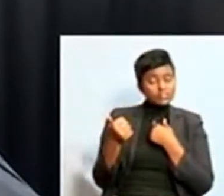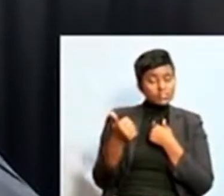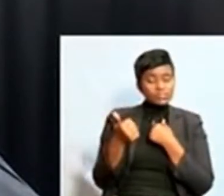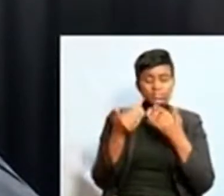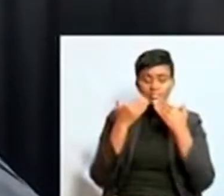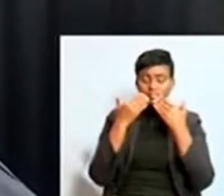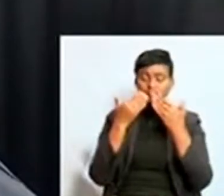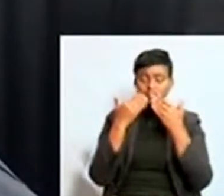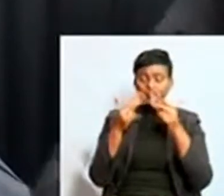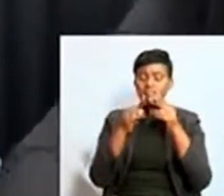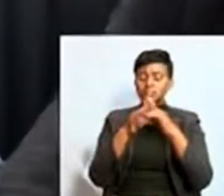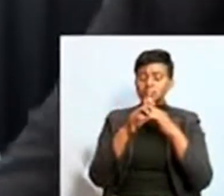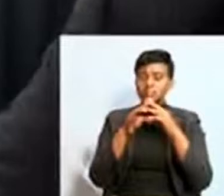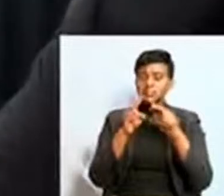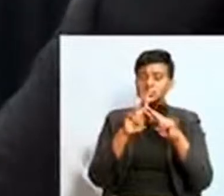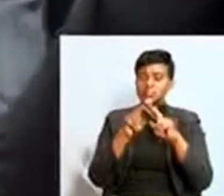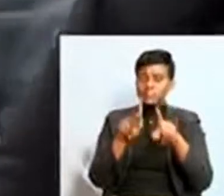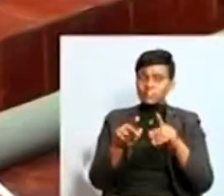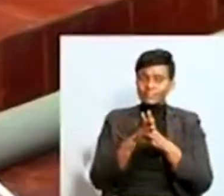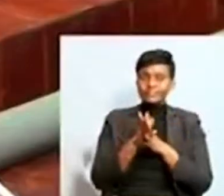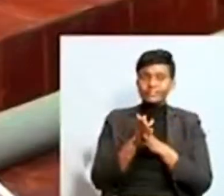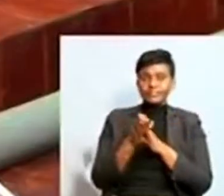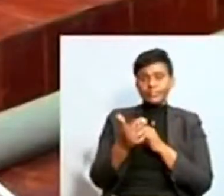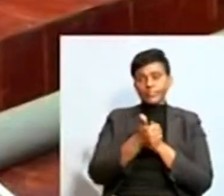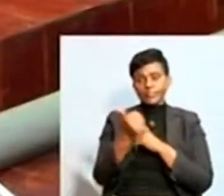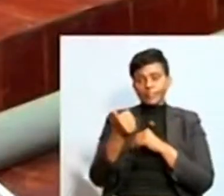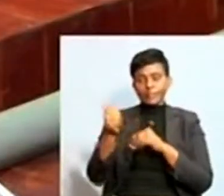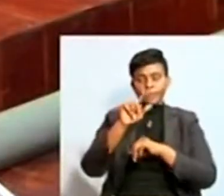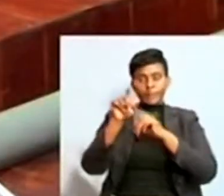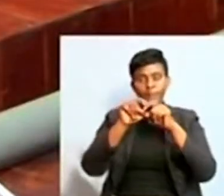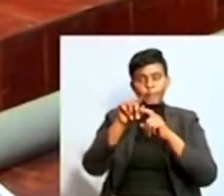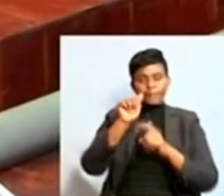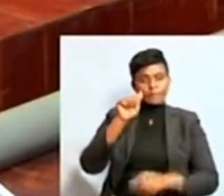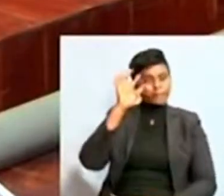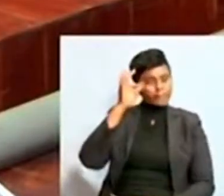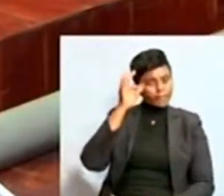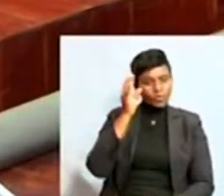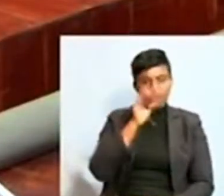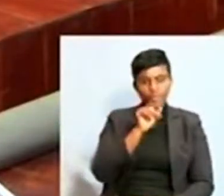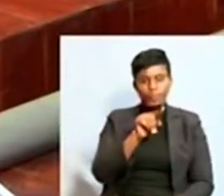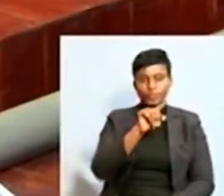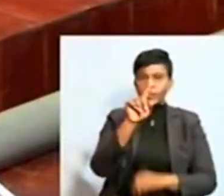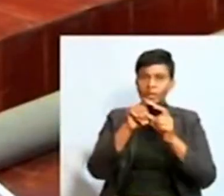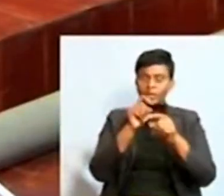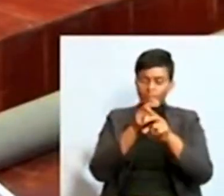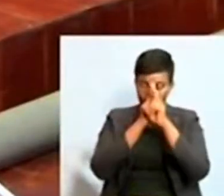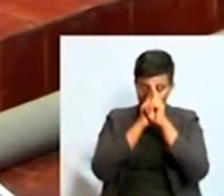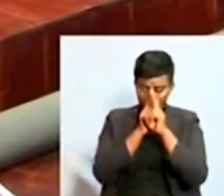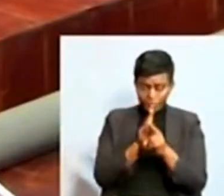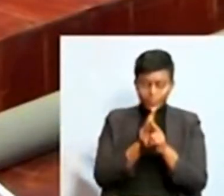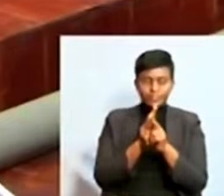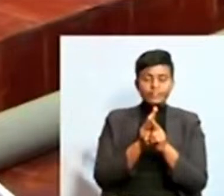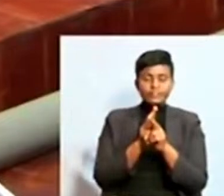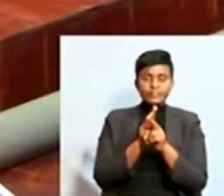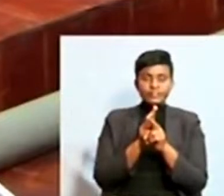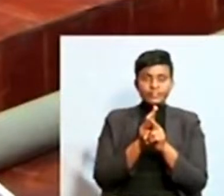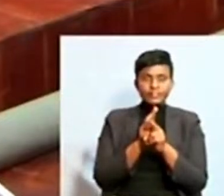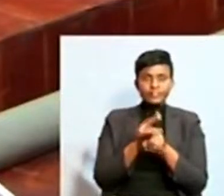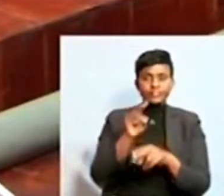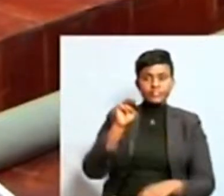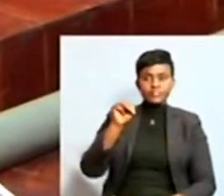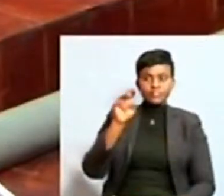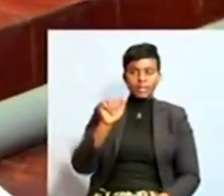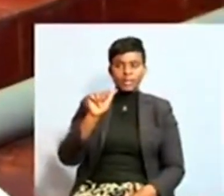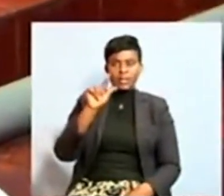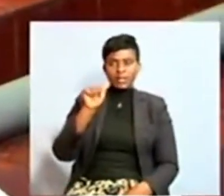Thank you. Thank you, Chairman. Okay. Maybe another question. You can take note of the questions. Honorable Member Malambo, and